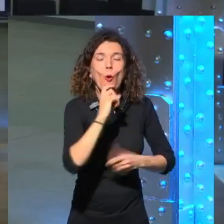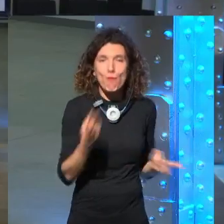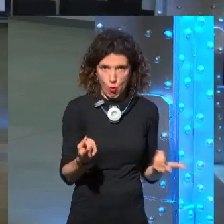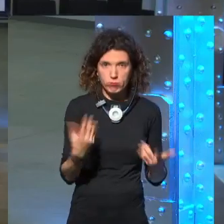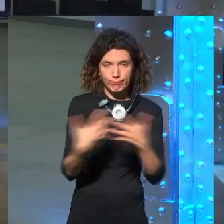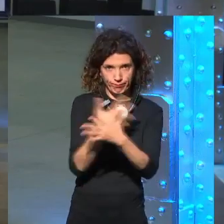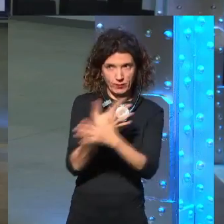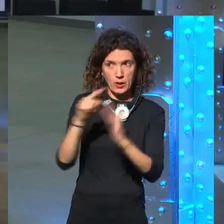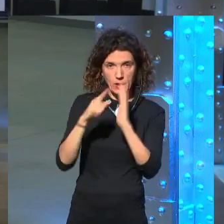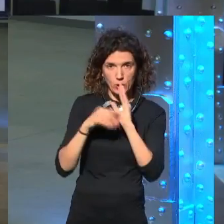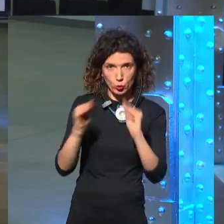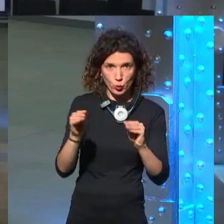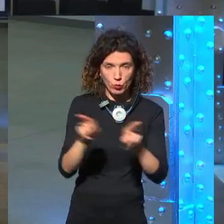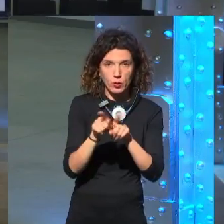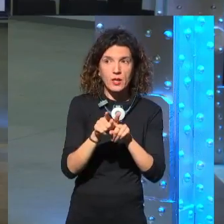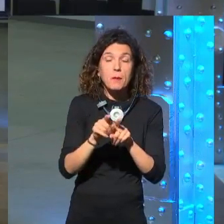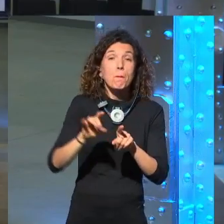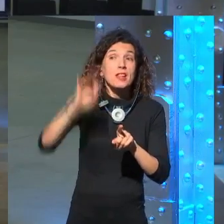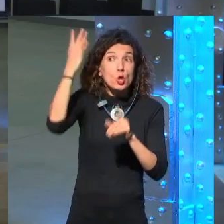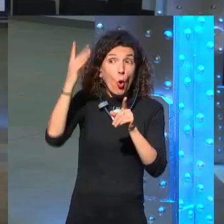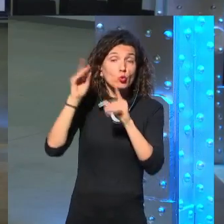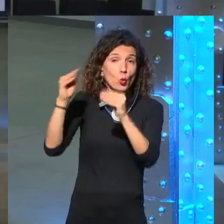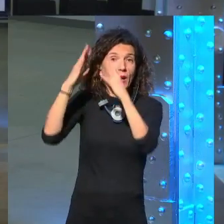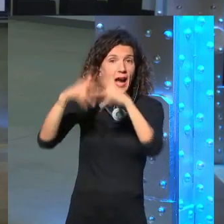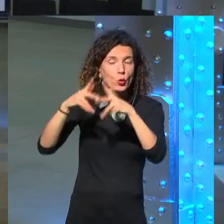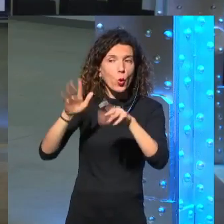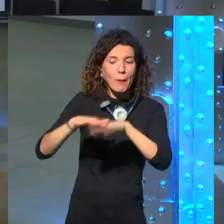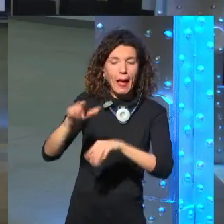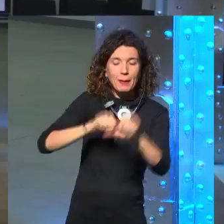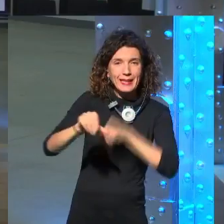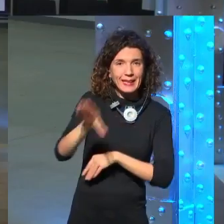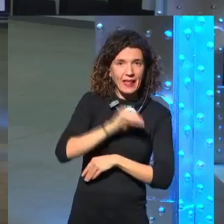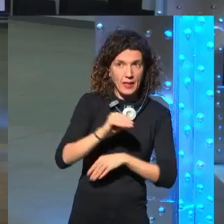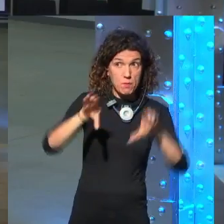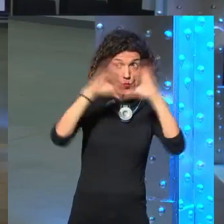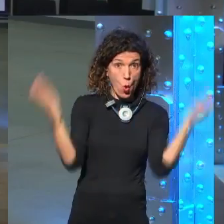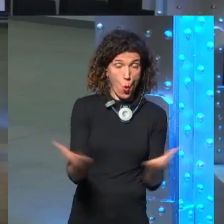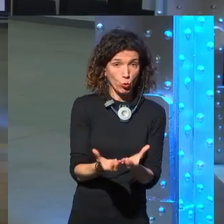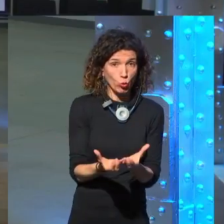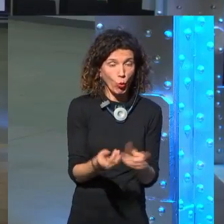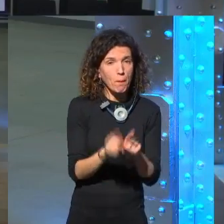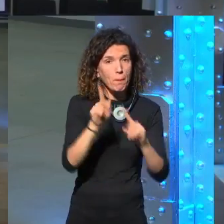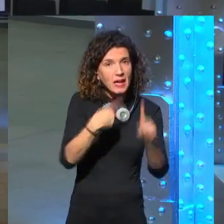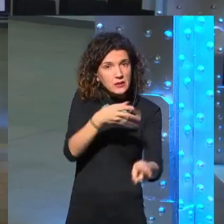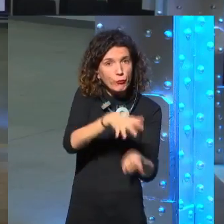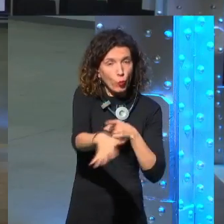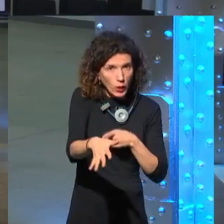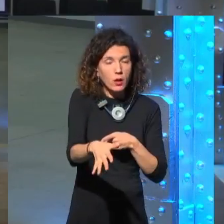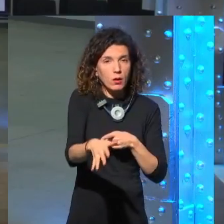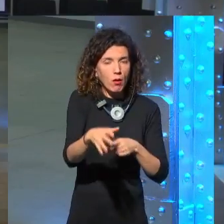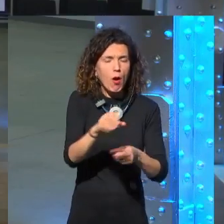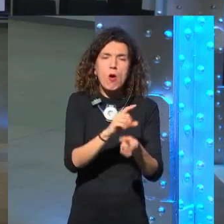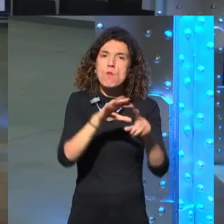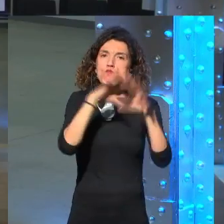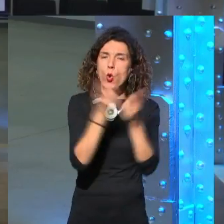the calculus, which helps us to understand a world in flux, a changing world. And surely those tools could help me to